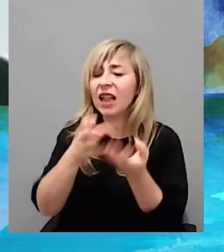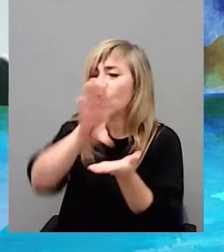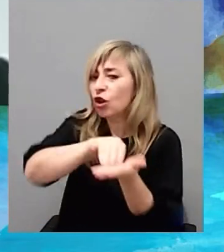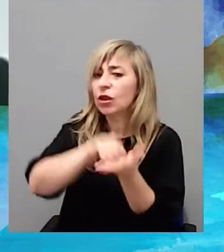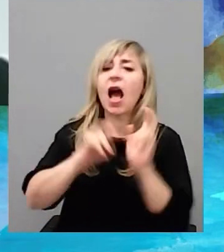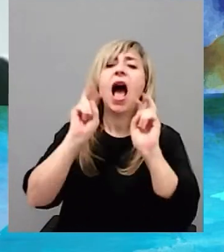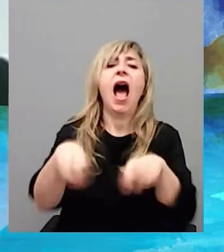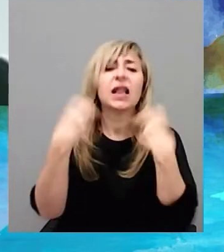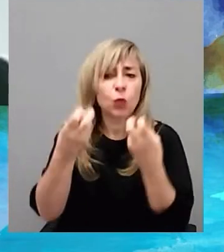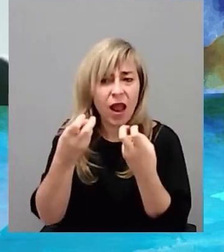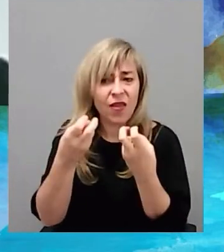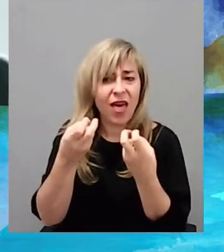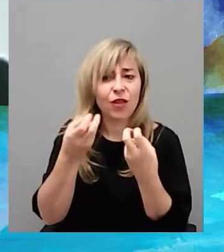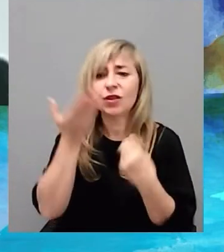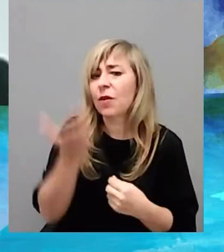So it's important